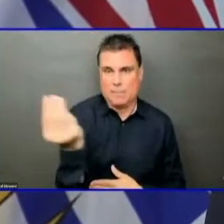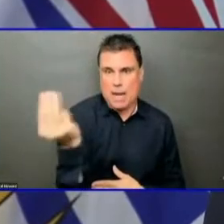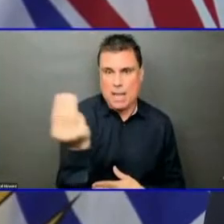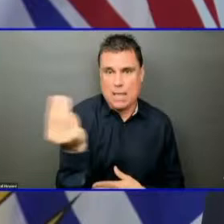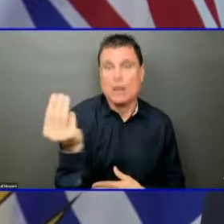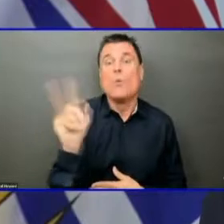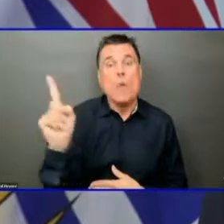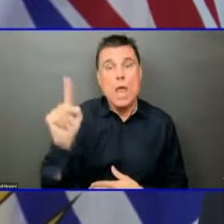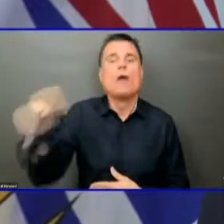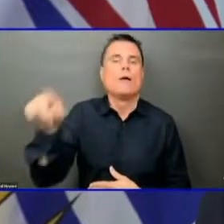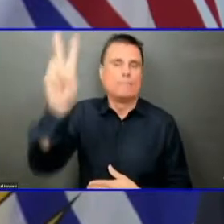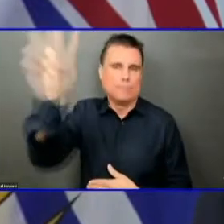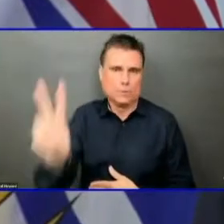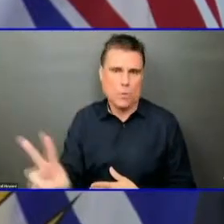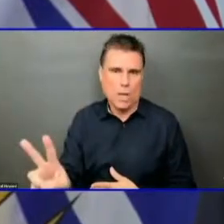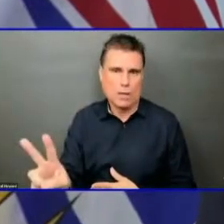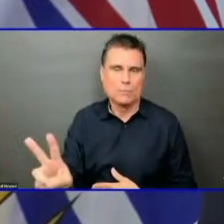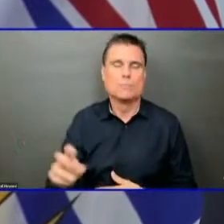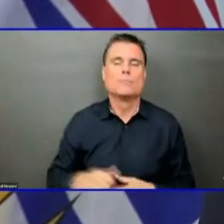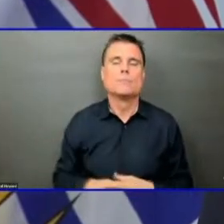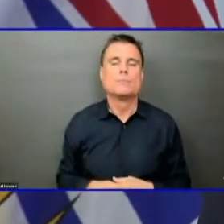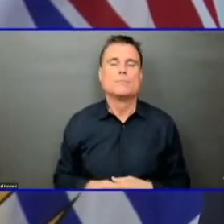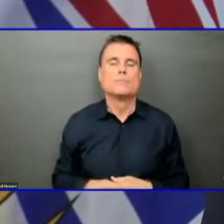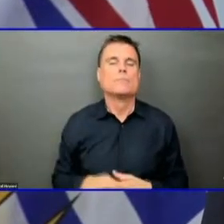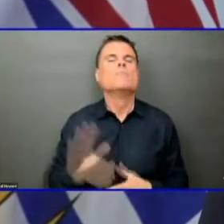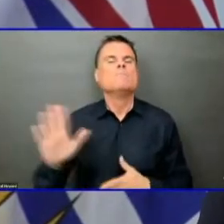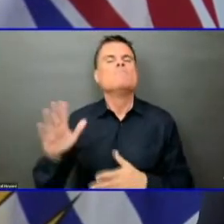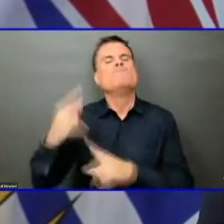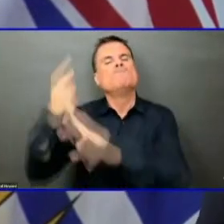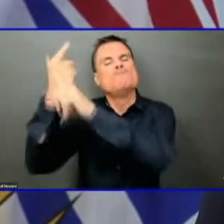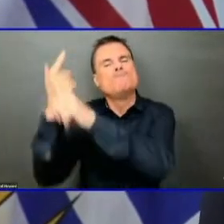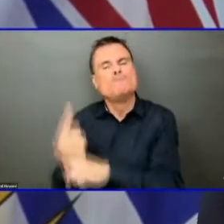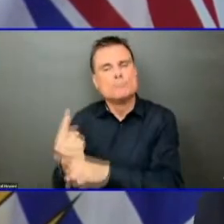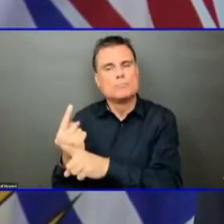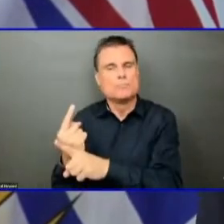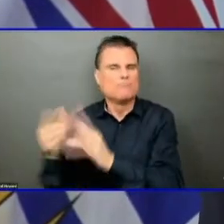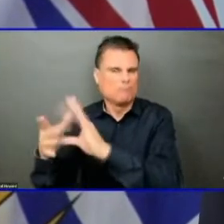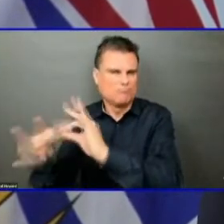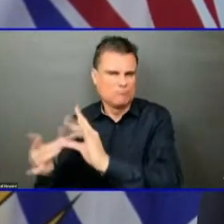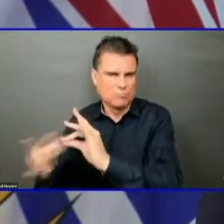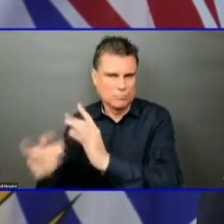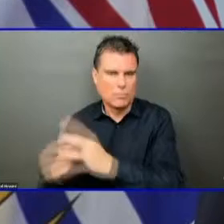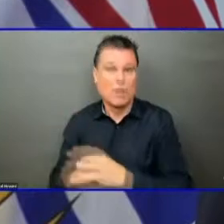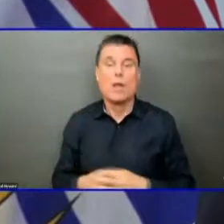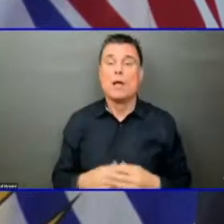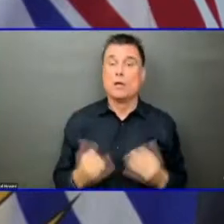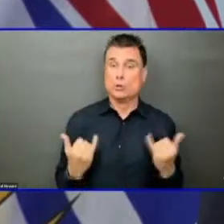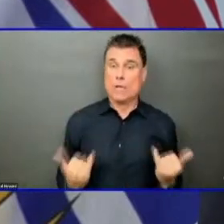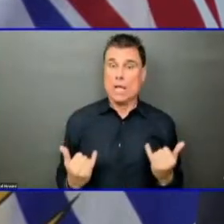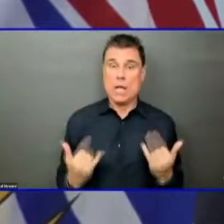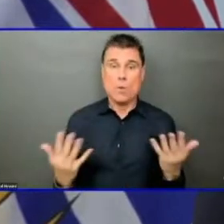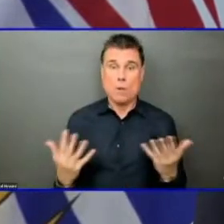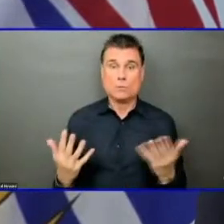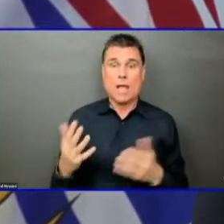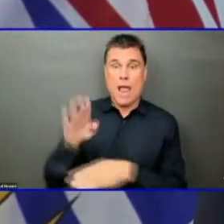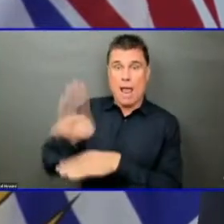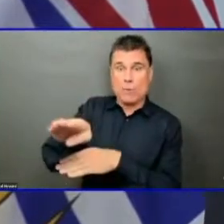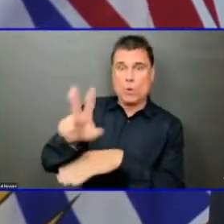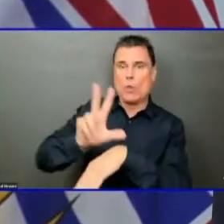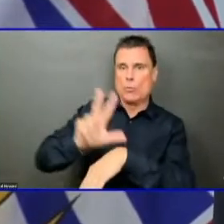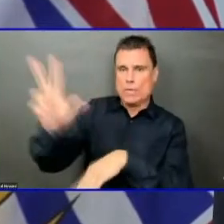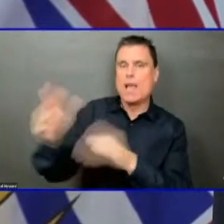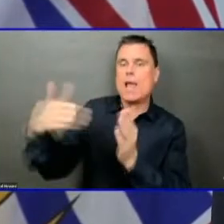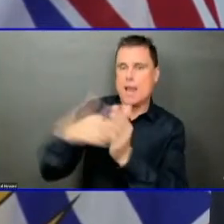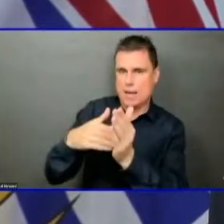COVID-19 update. As well, later today at 3 o'clock, we'll be providing a written update with case counts for today,